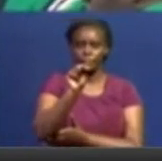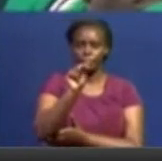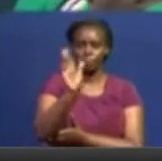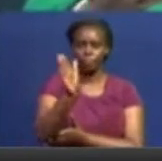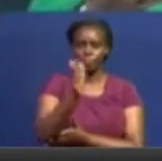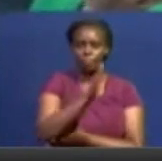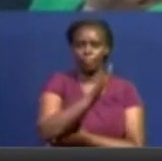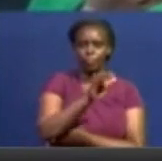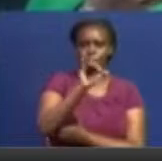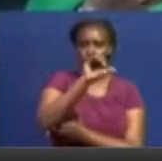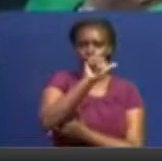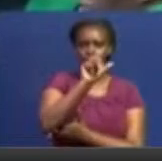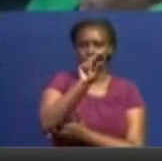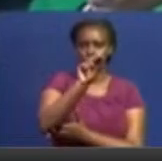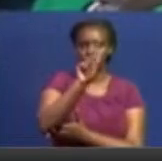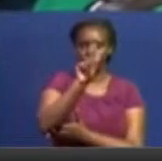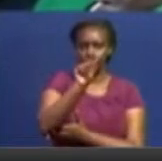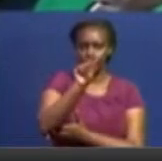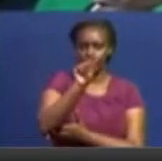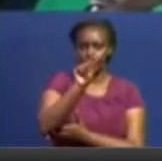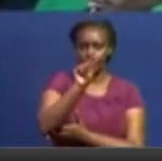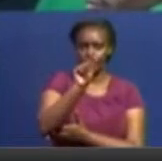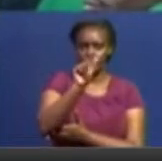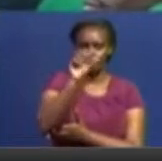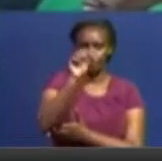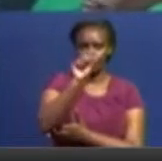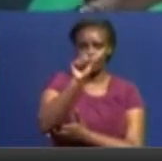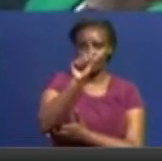Tarbo Janet Chepkemboy Sitiene.